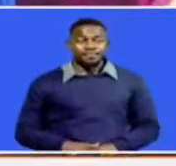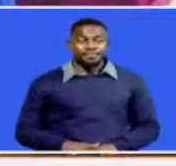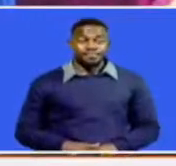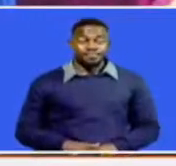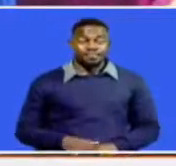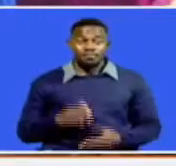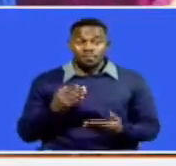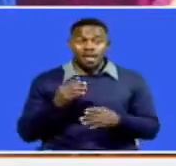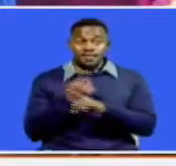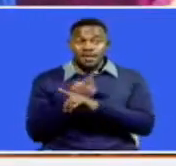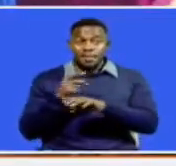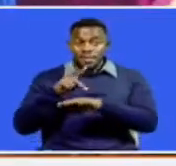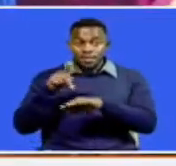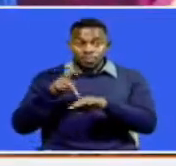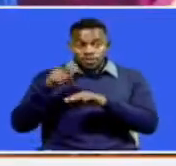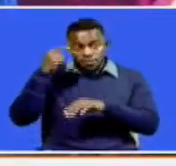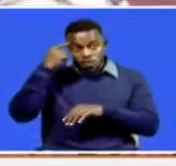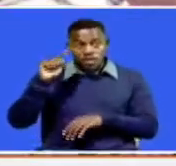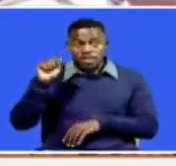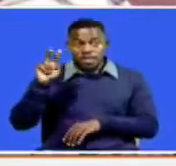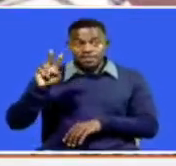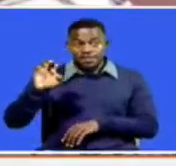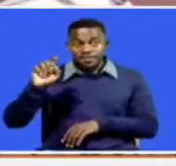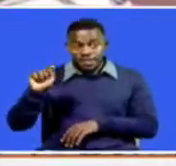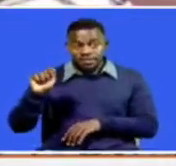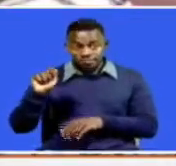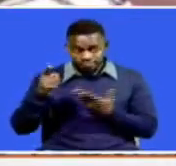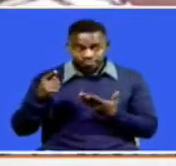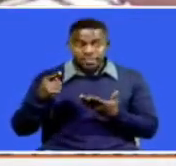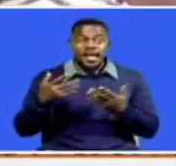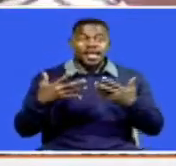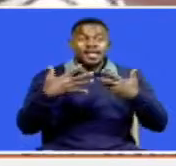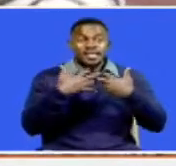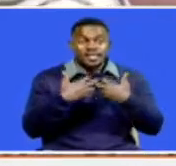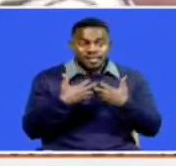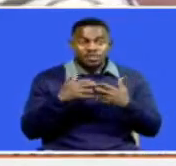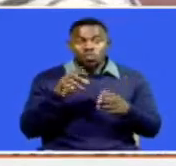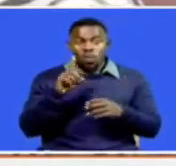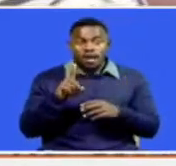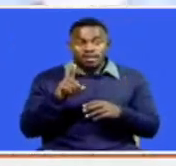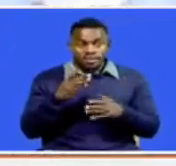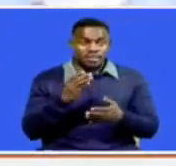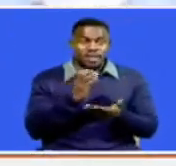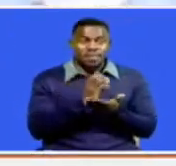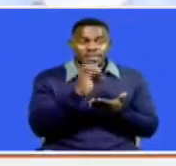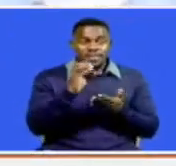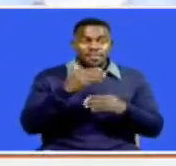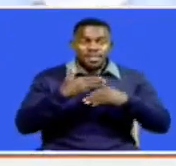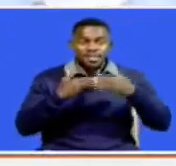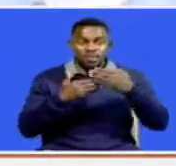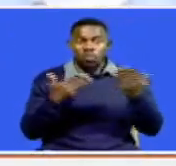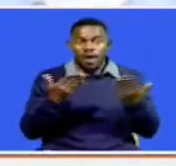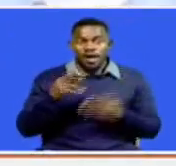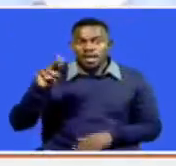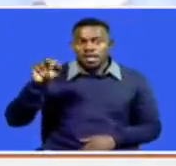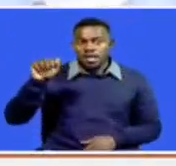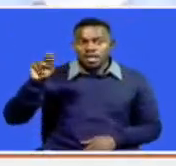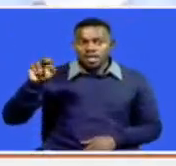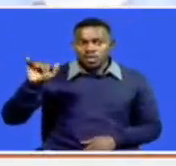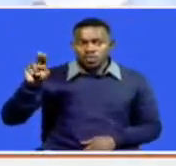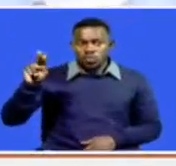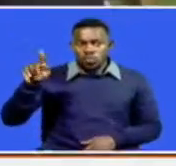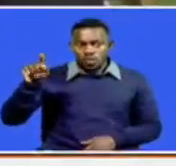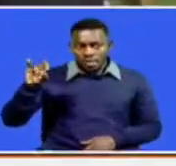Principals of vocational training institutes were this weekend engaged in a capacity building workshop in Nanyuki. The heads are seeking to